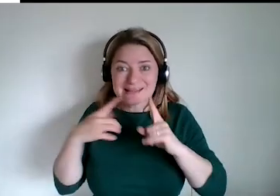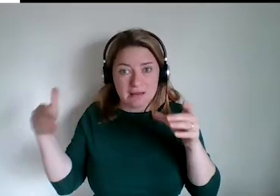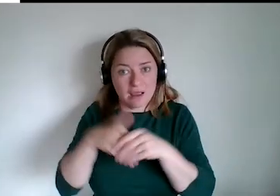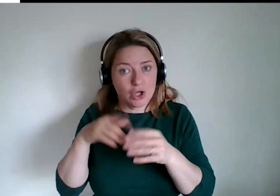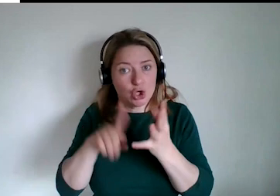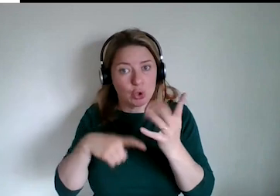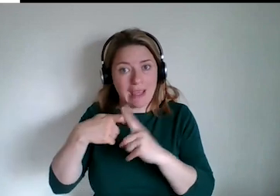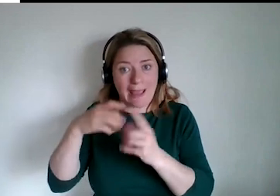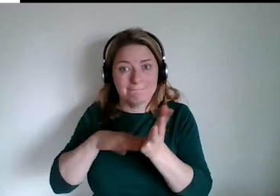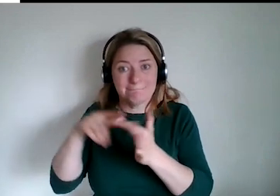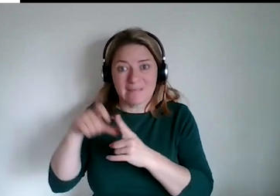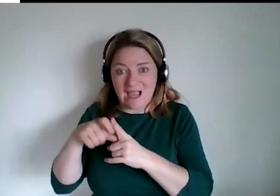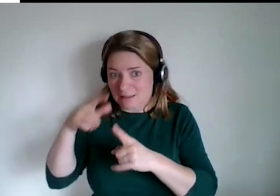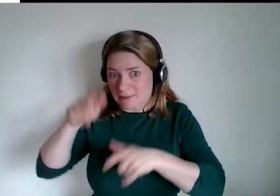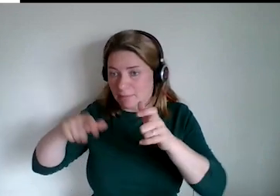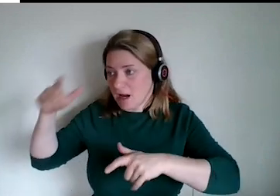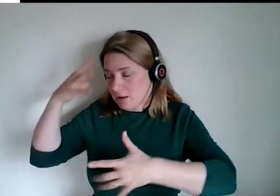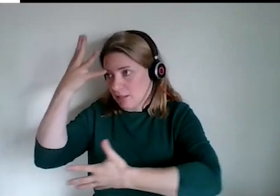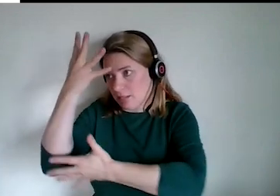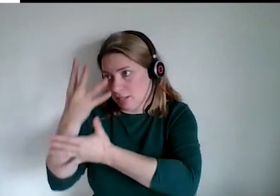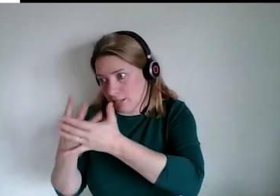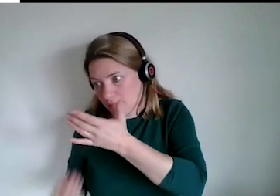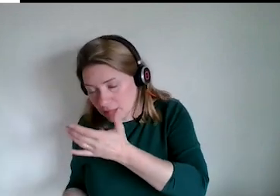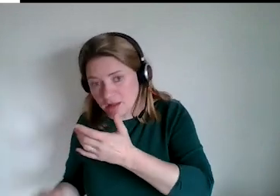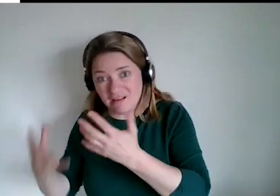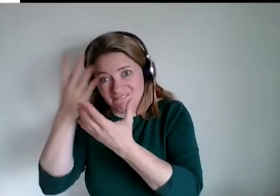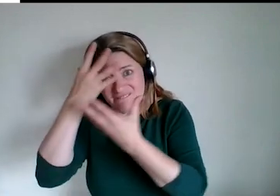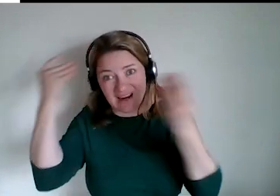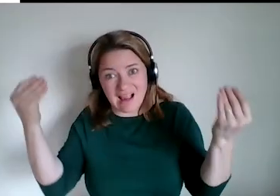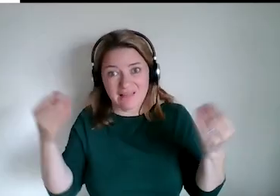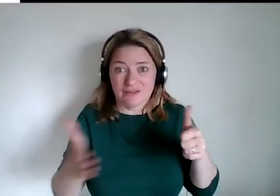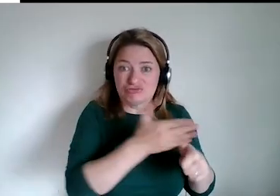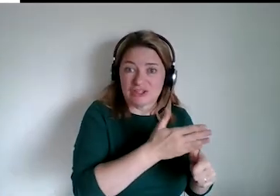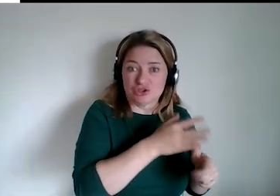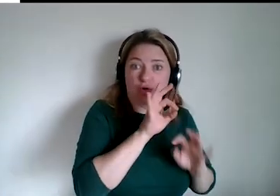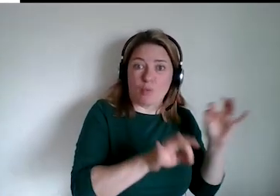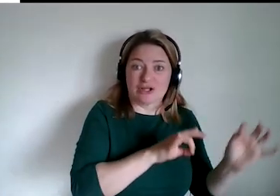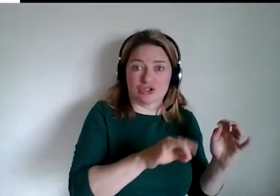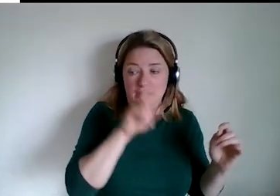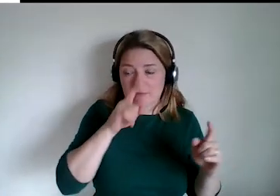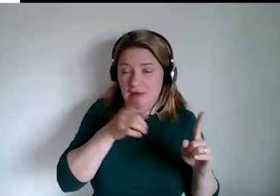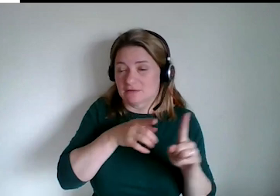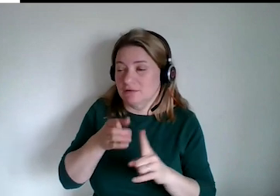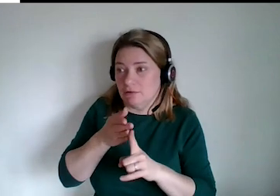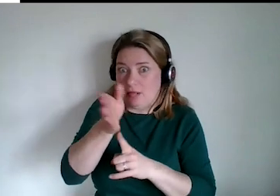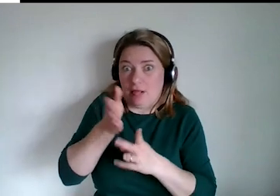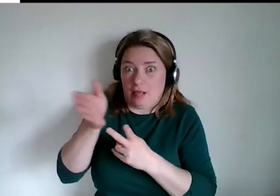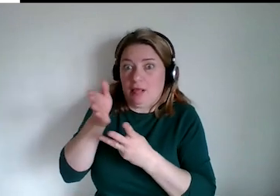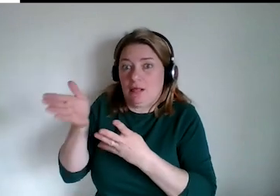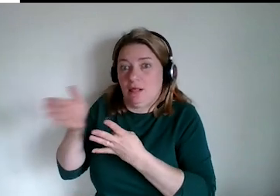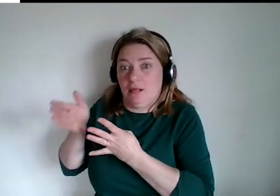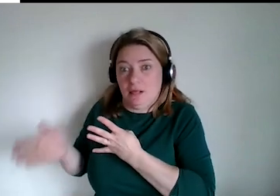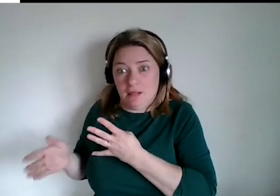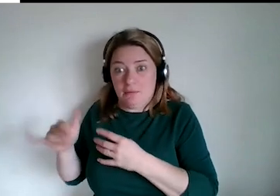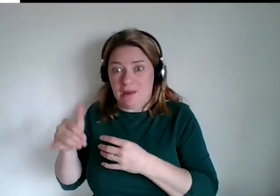kind of fall down rabbit holes and they forget what the original policy relevant question was, and they start looking at this and that association, and you know, might